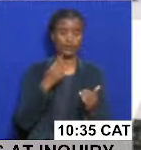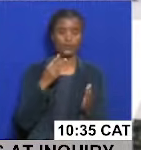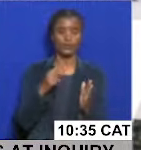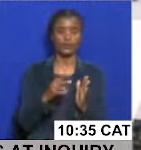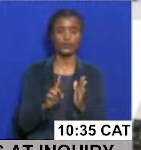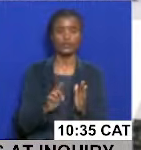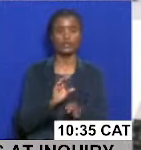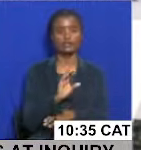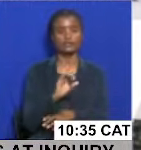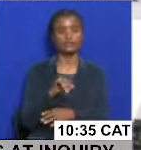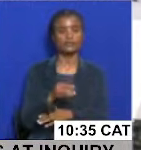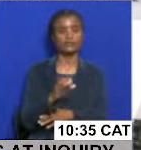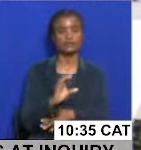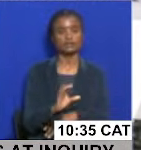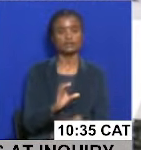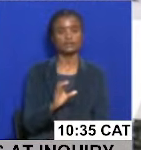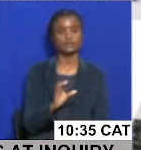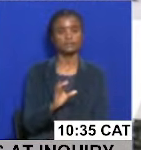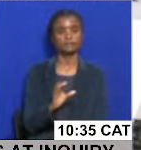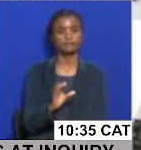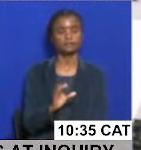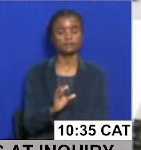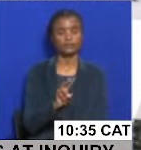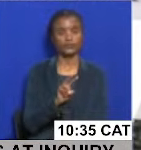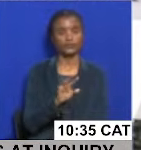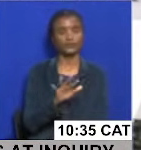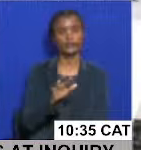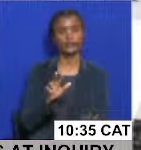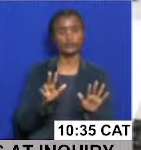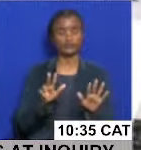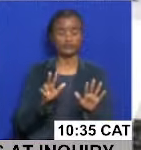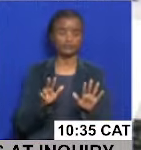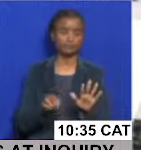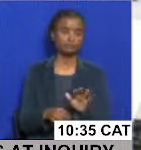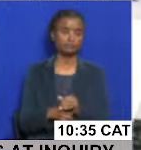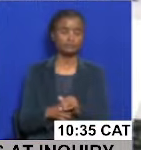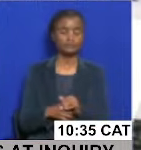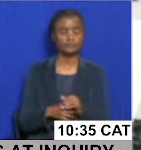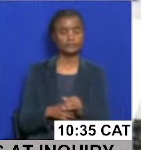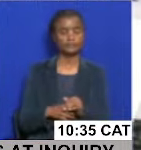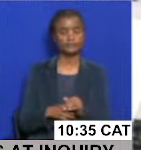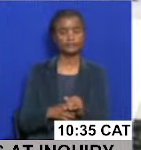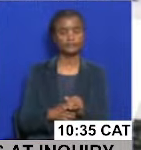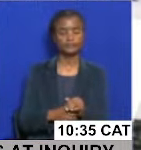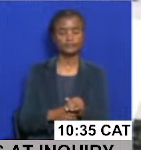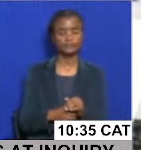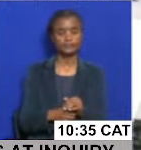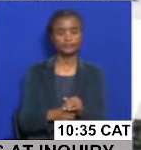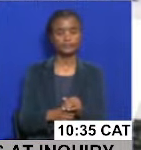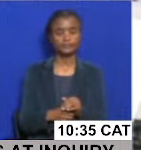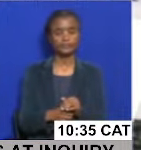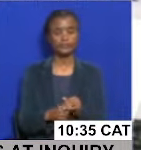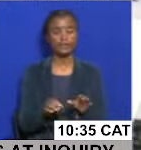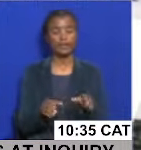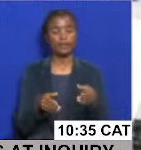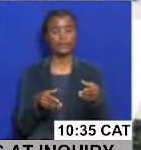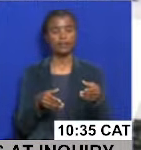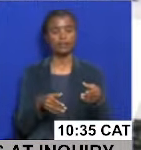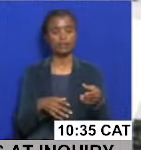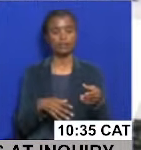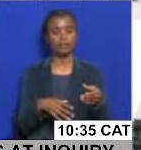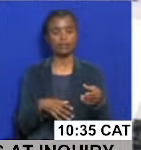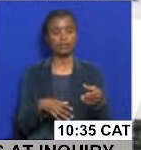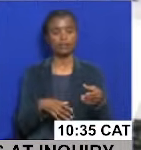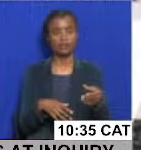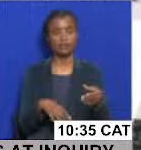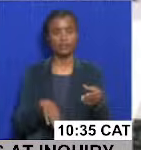CJC 258 and bundle B, bundle